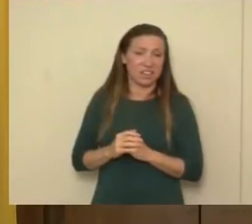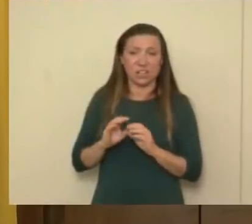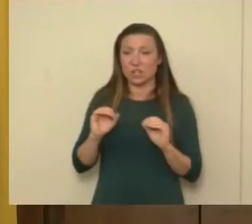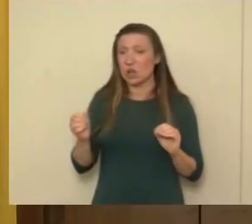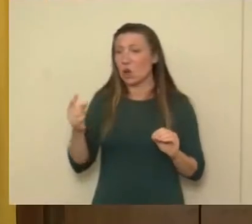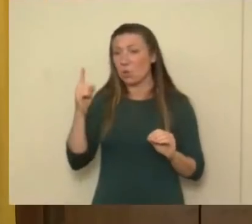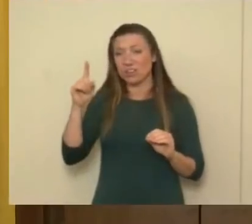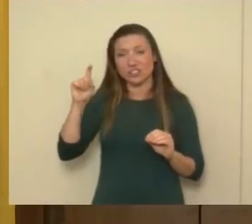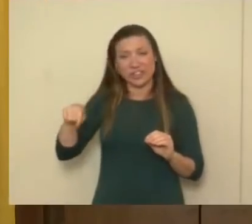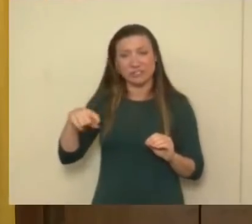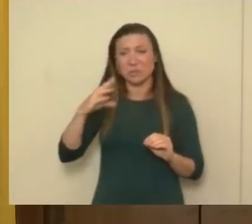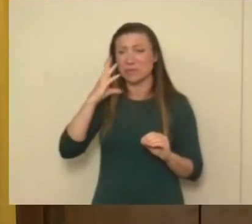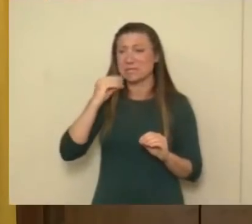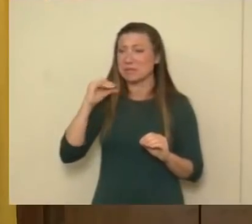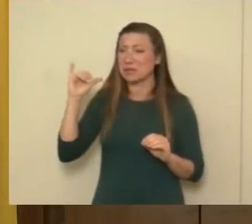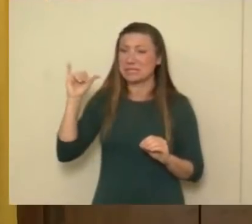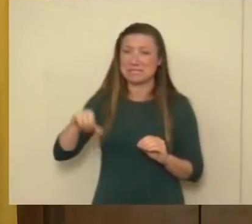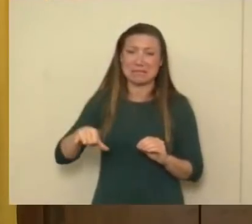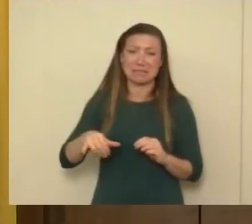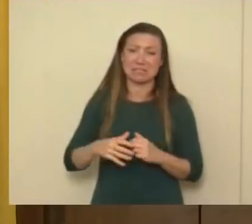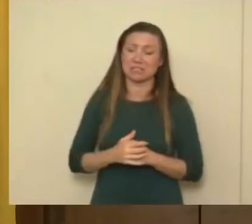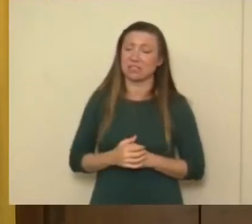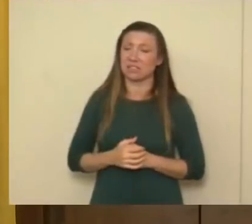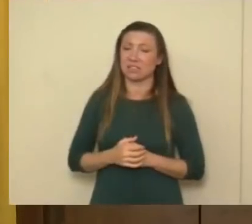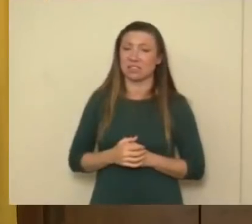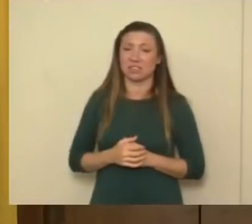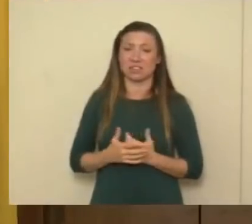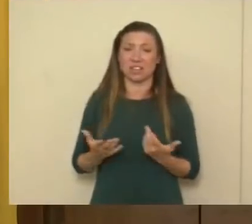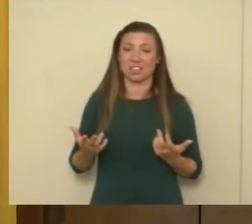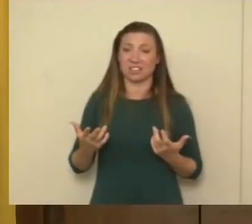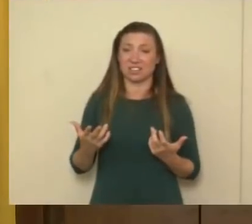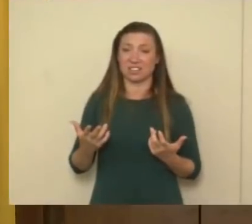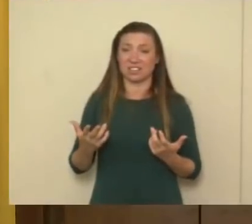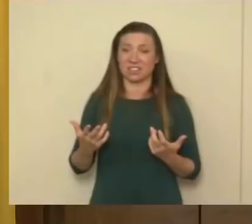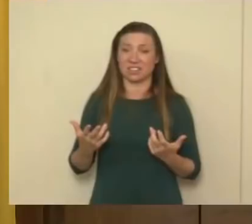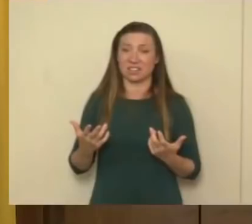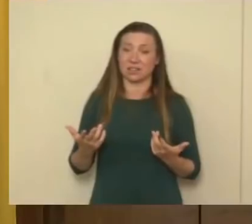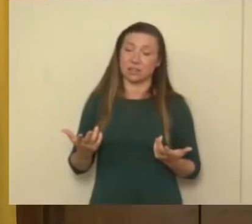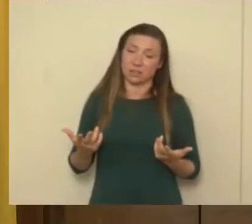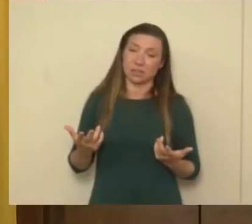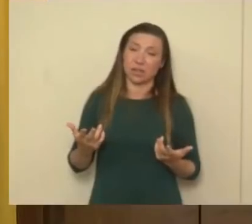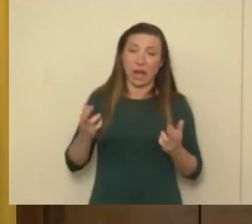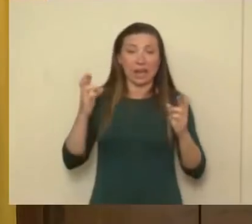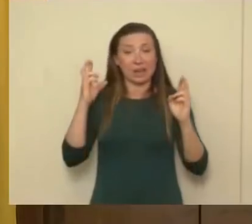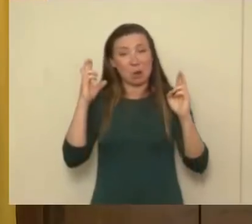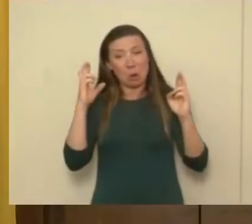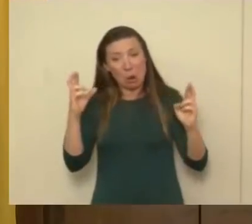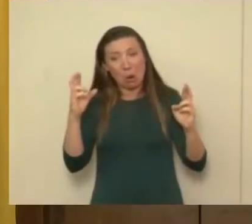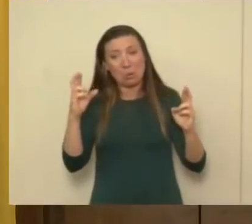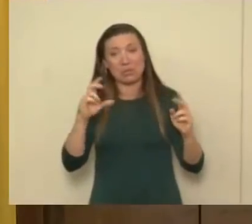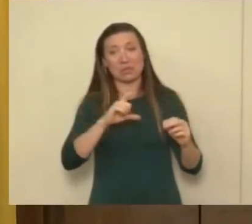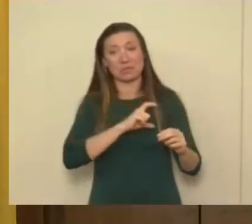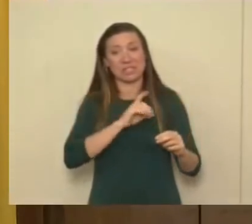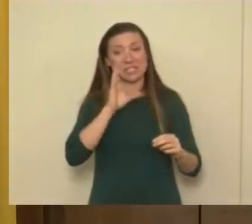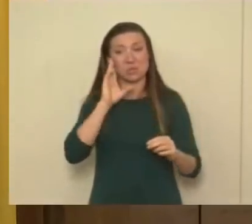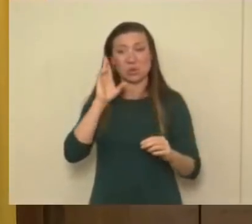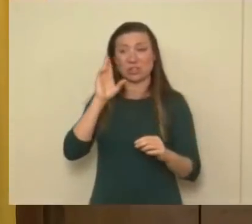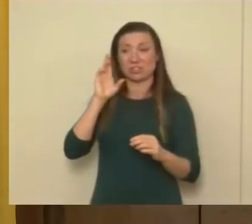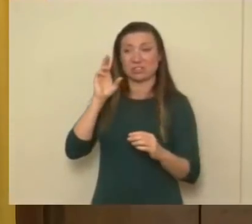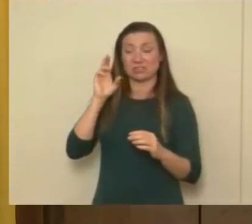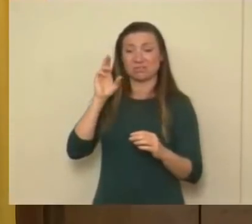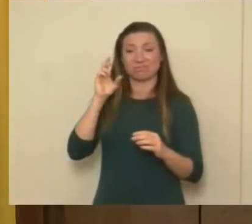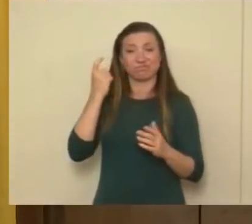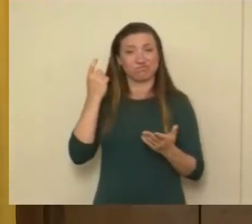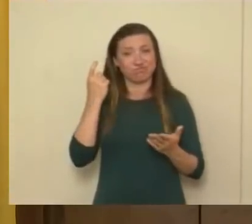inappropriate and ineffective, and the issue is I hope that the police cited the individual who assaulted her. That is a